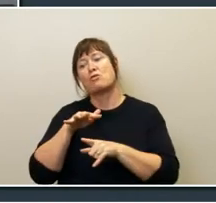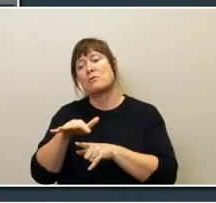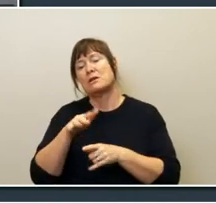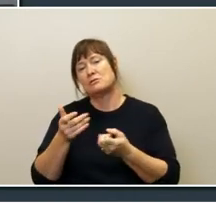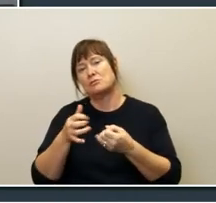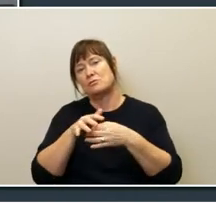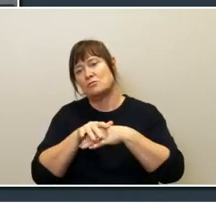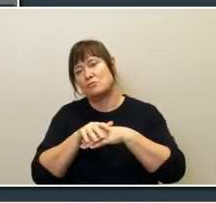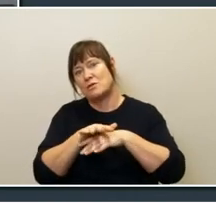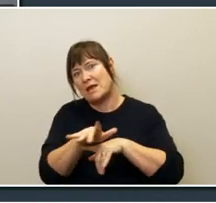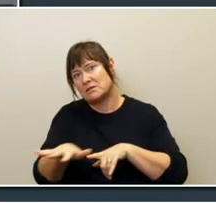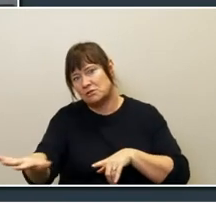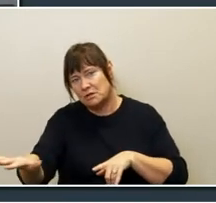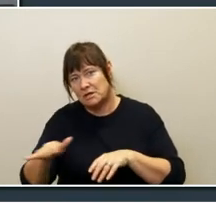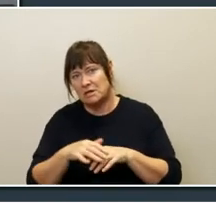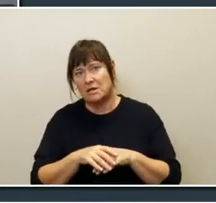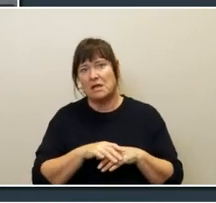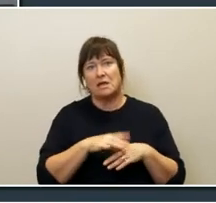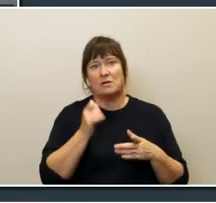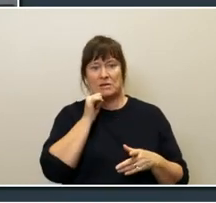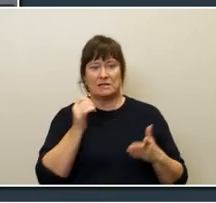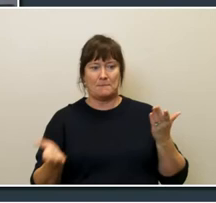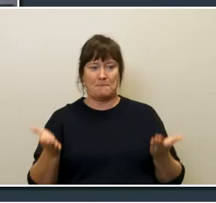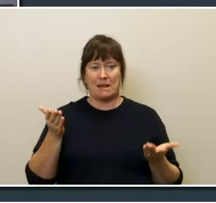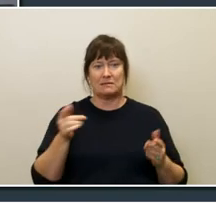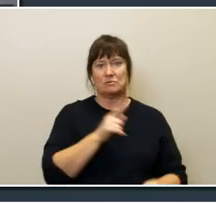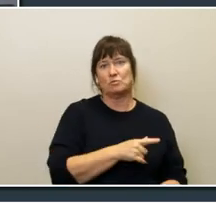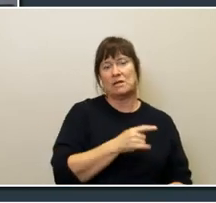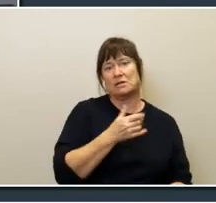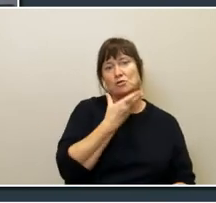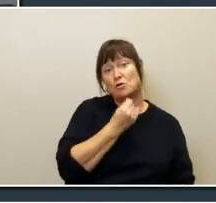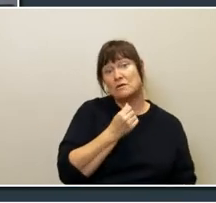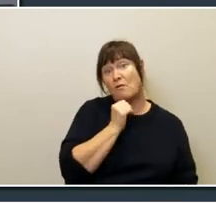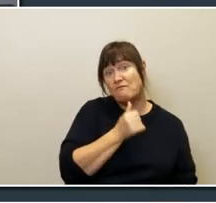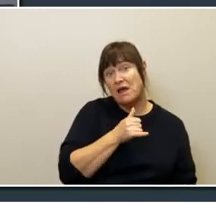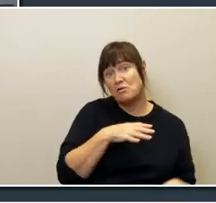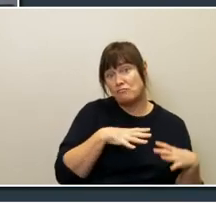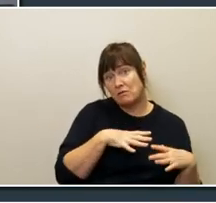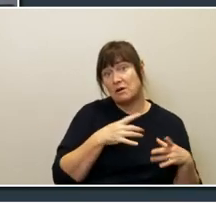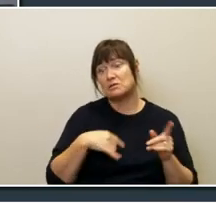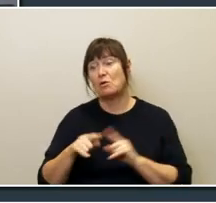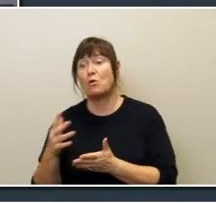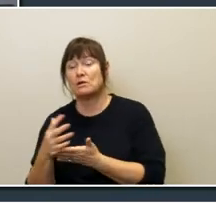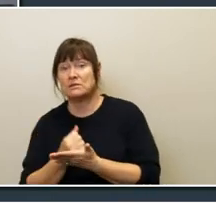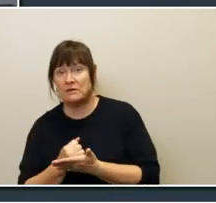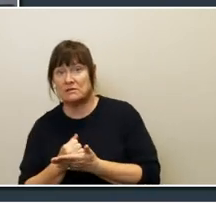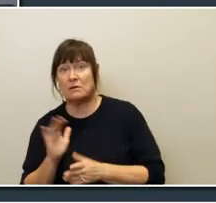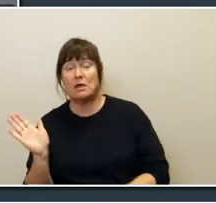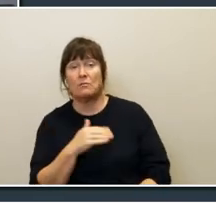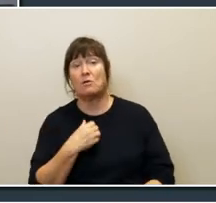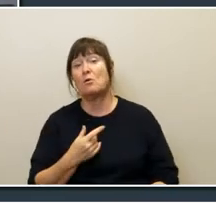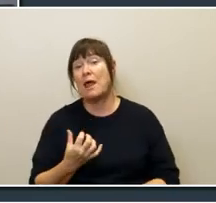balance between the environment and recreation use is not recognised. We all will need to make some sacrifices if this is